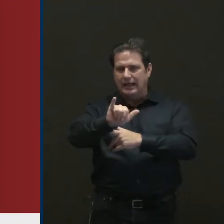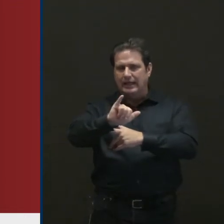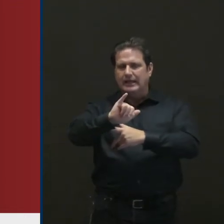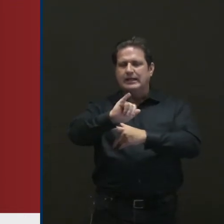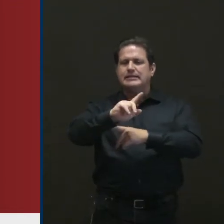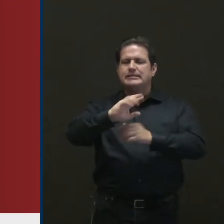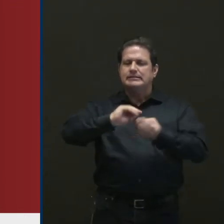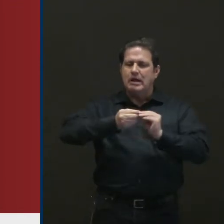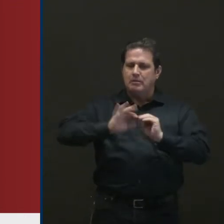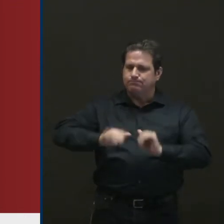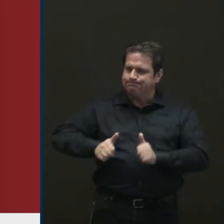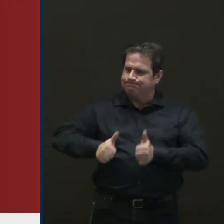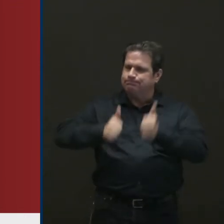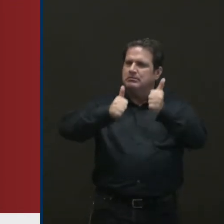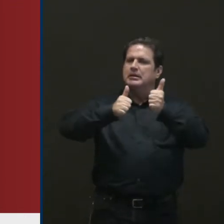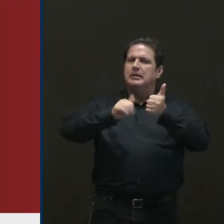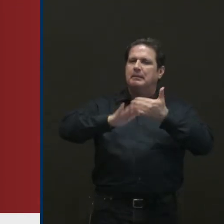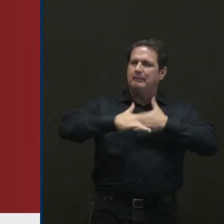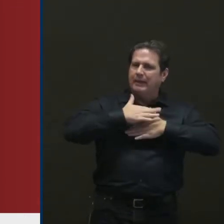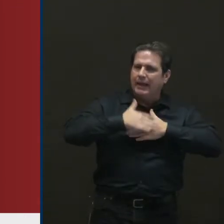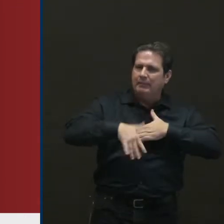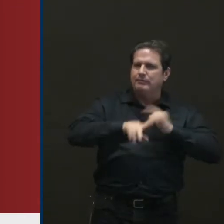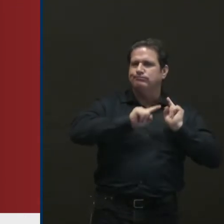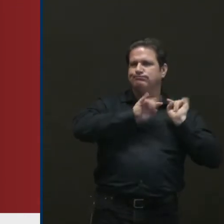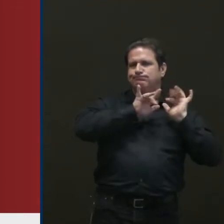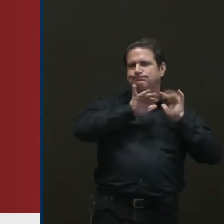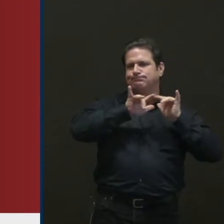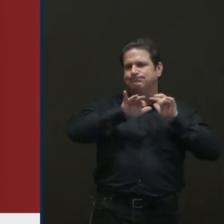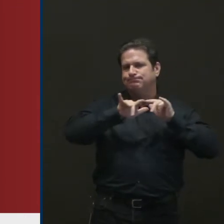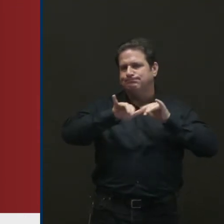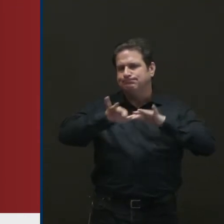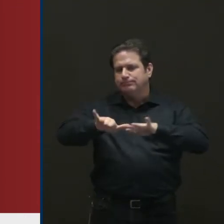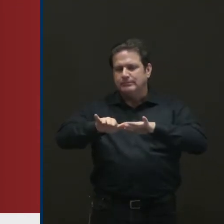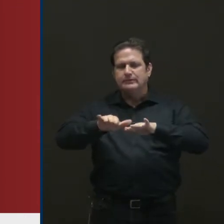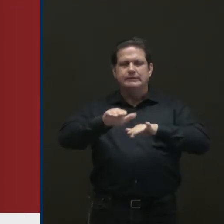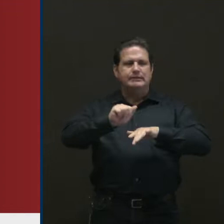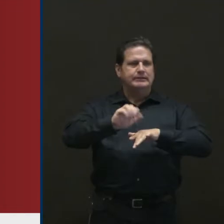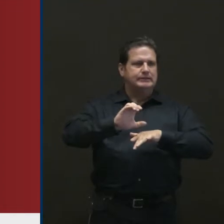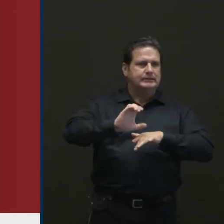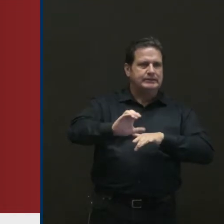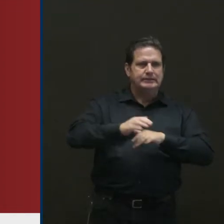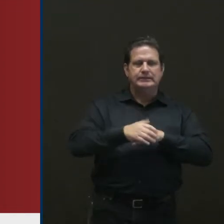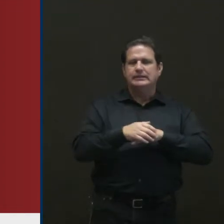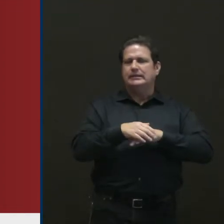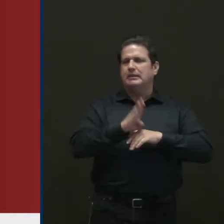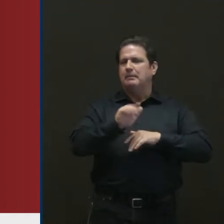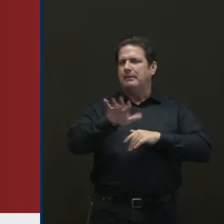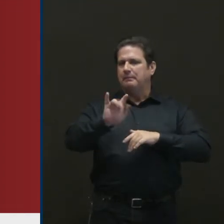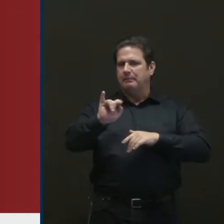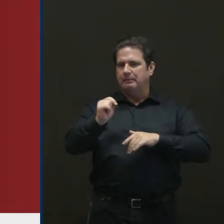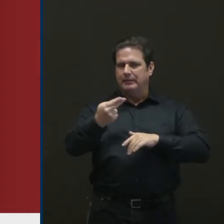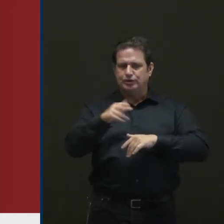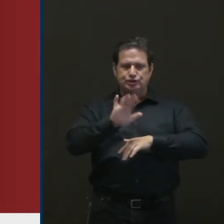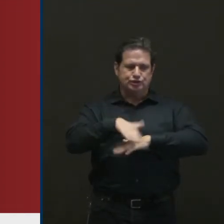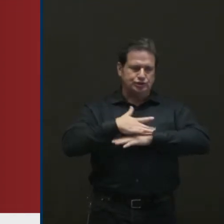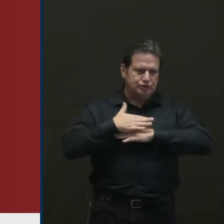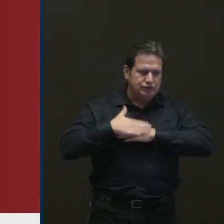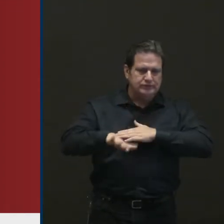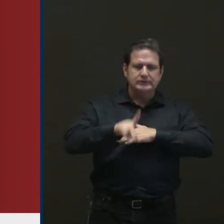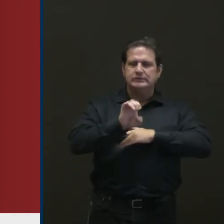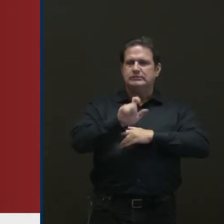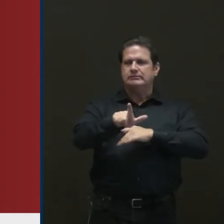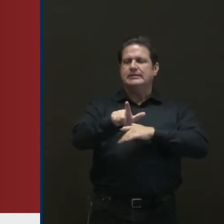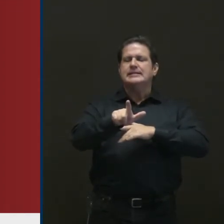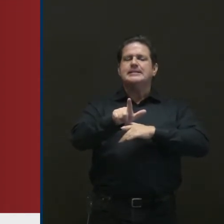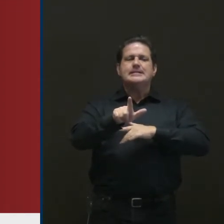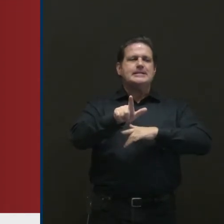July. The beach communities along Atlantic City and Atlantic and Bay beaches here in Delaware, and had